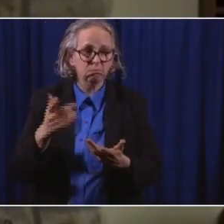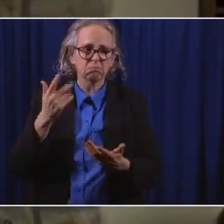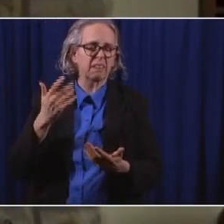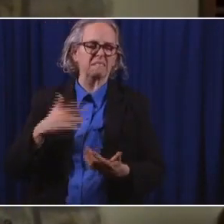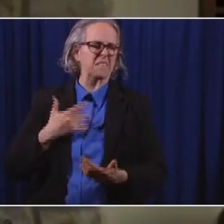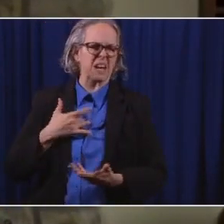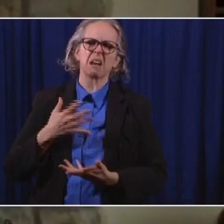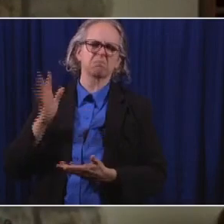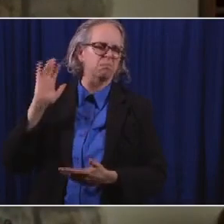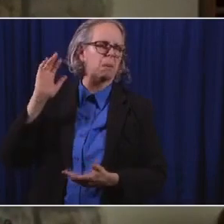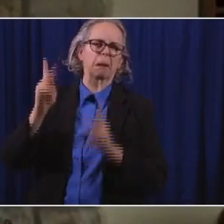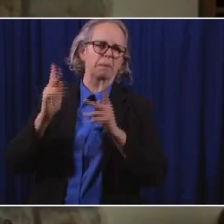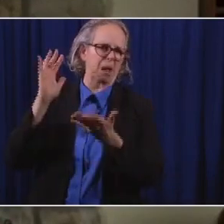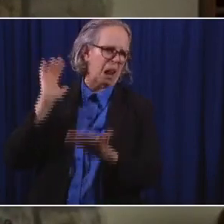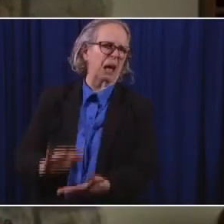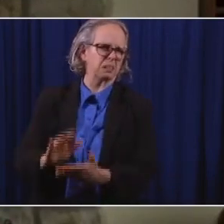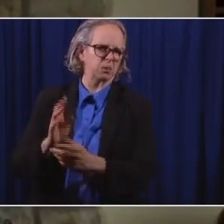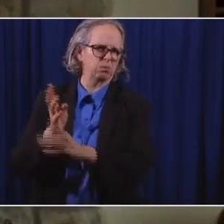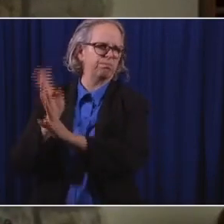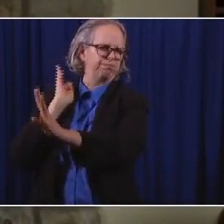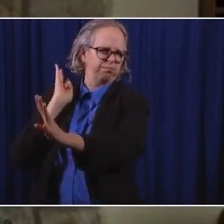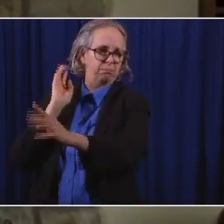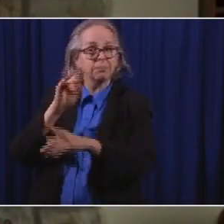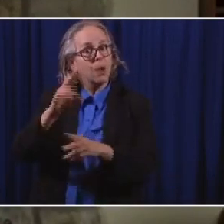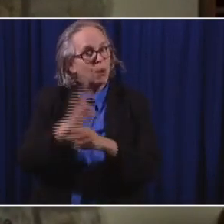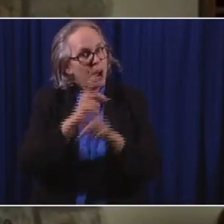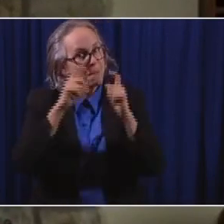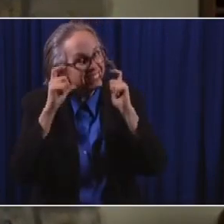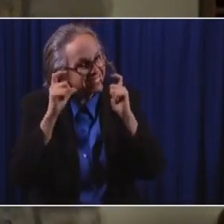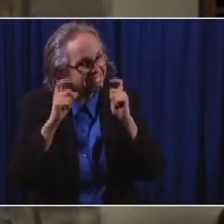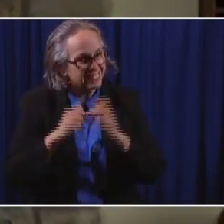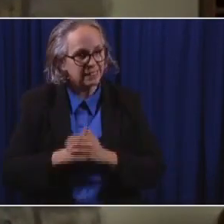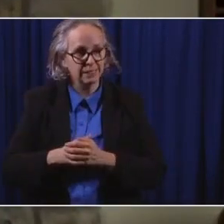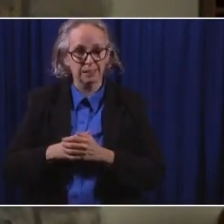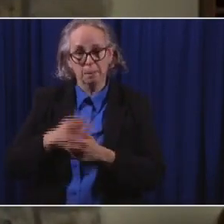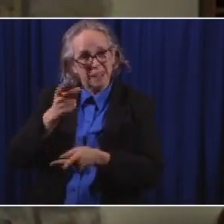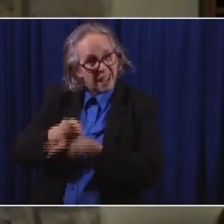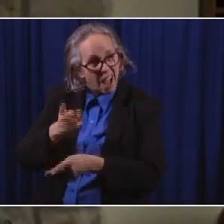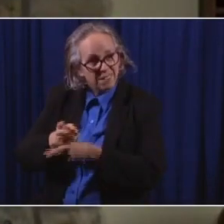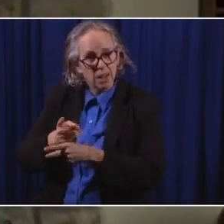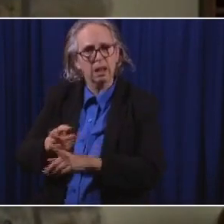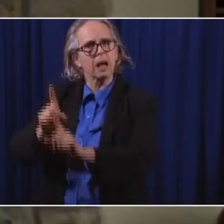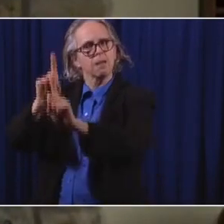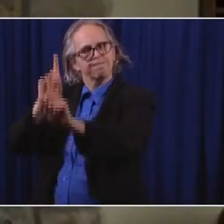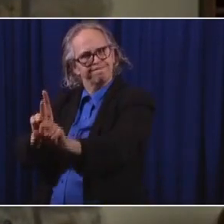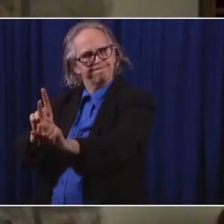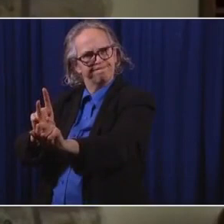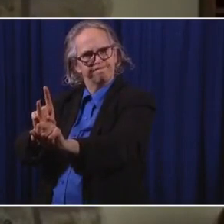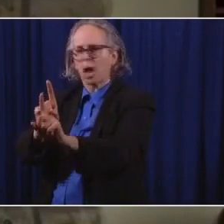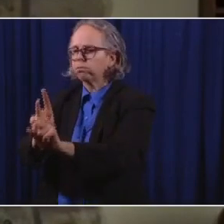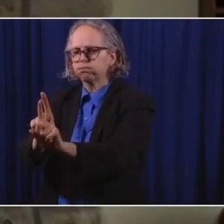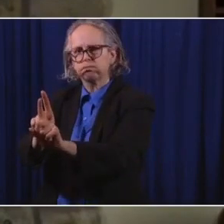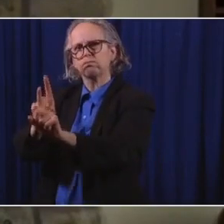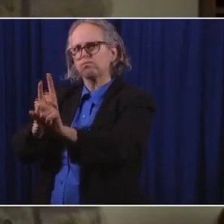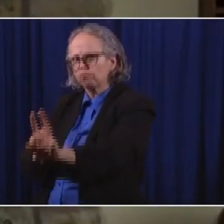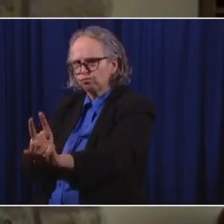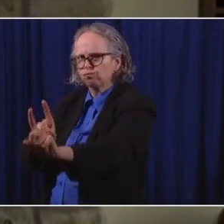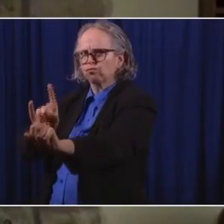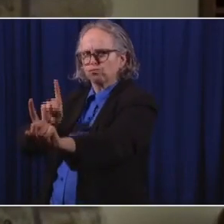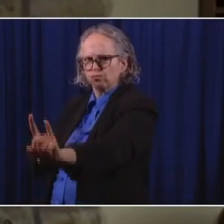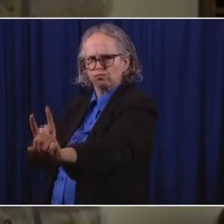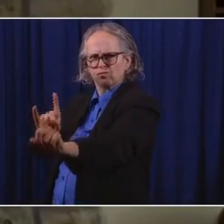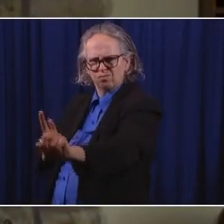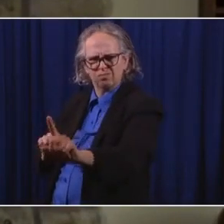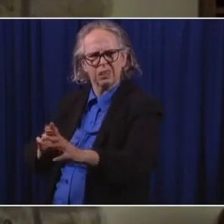think being careful, wearing a mask, keeping a distance. If there is a line, standing back, respecting where that other person